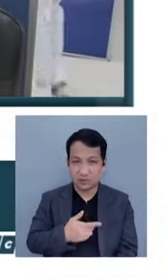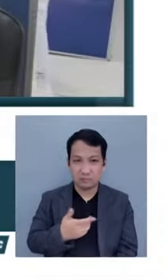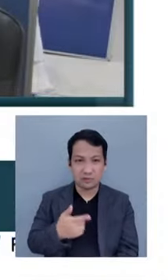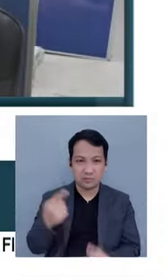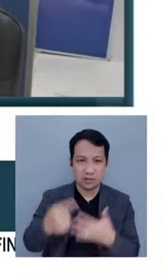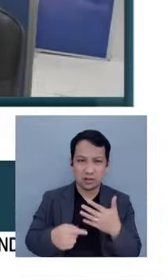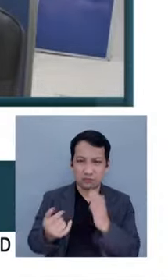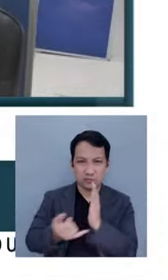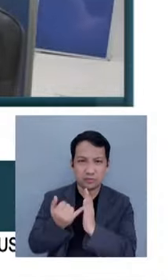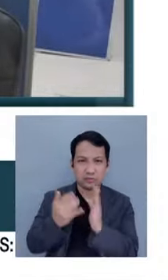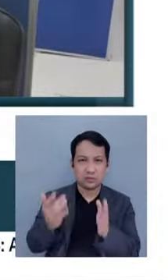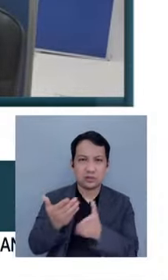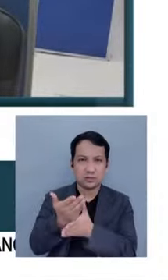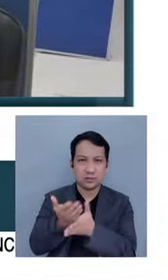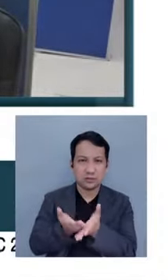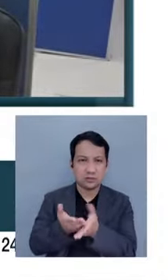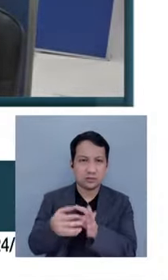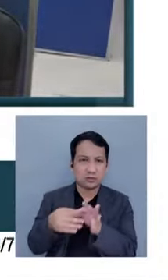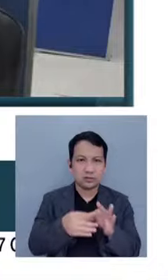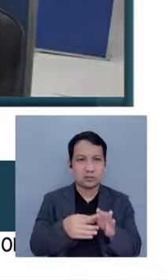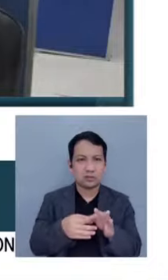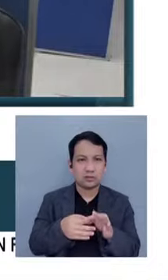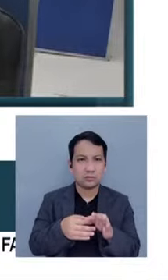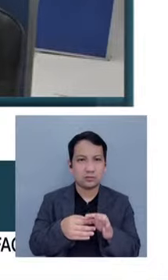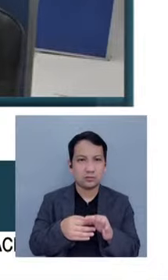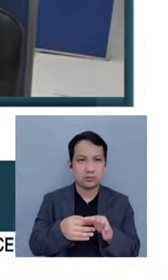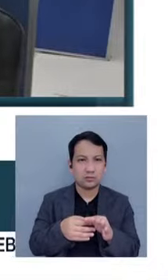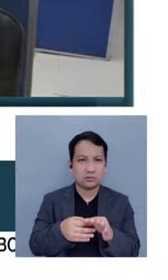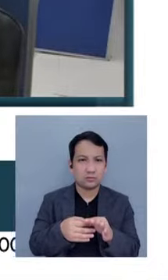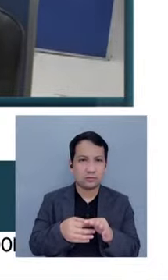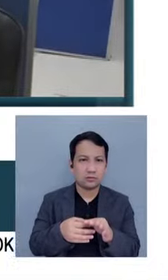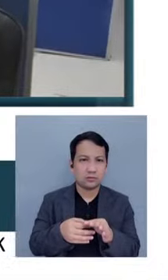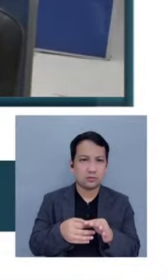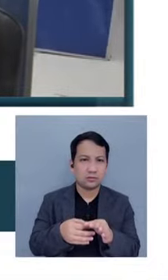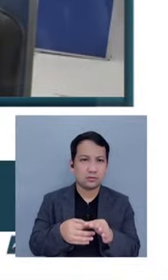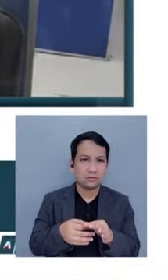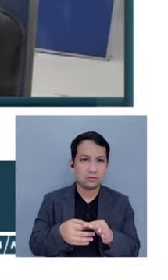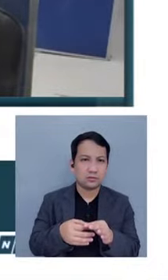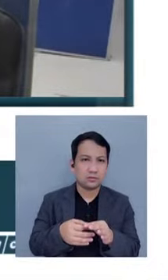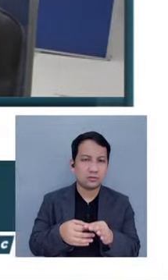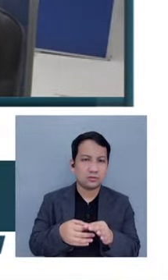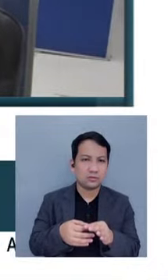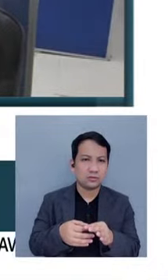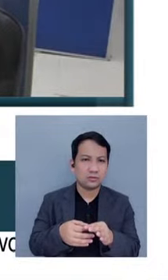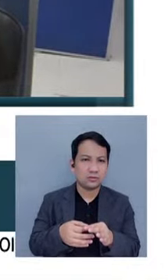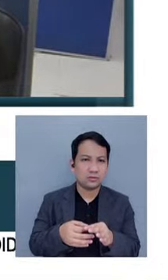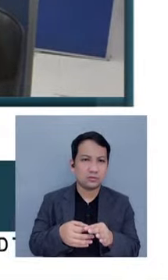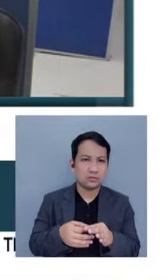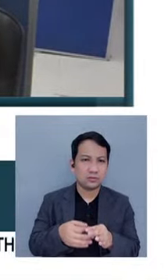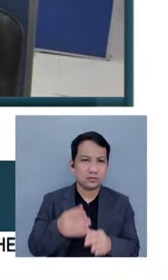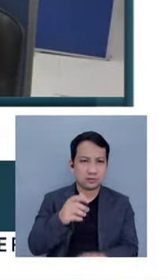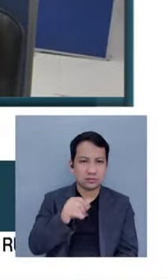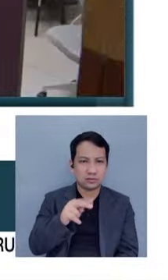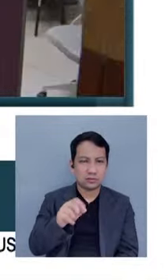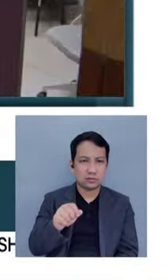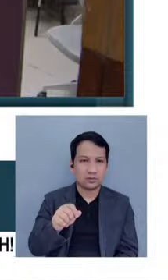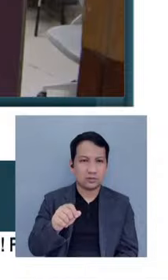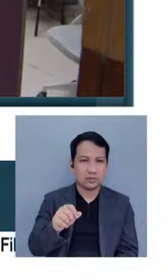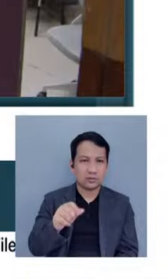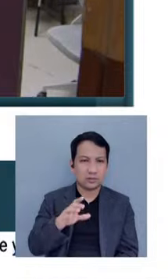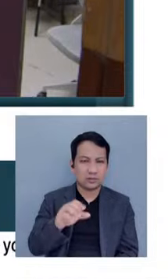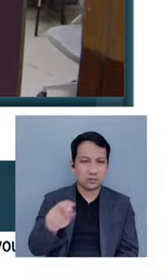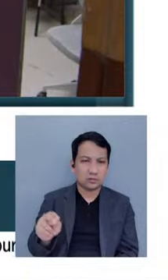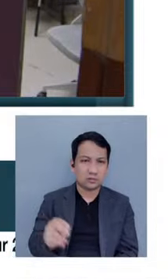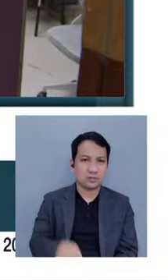but some of them are from ABS-CBN, some are from other ABC5, sure. And some are from CNN also.